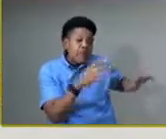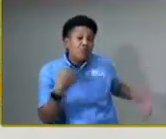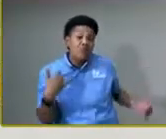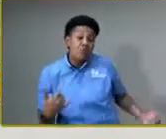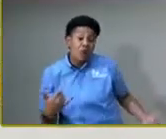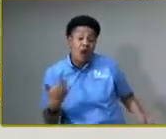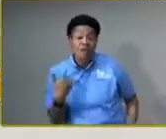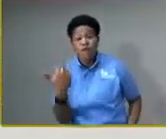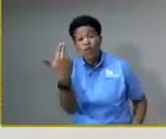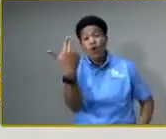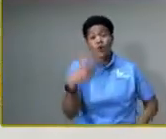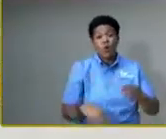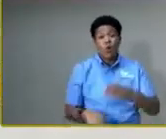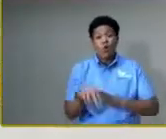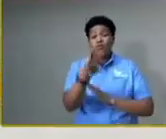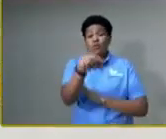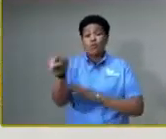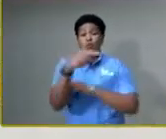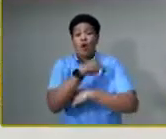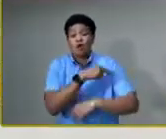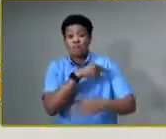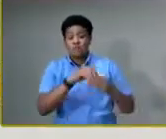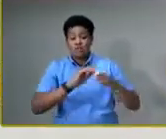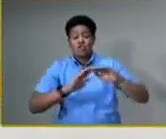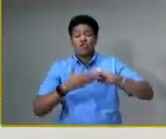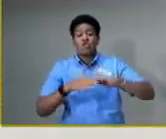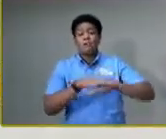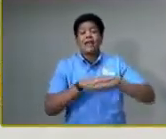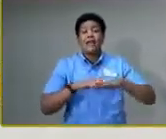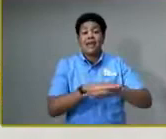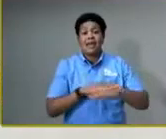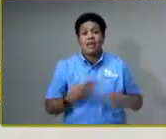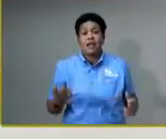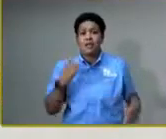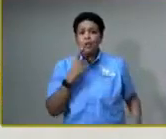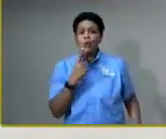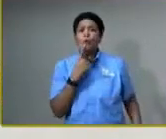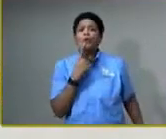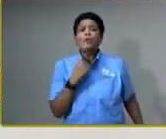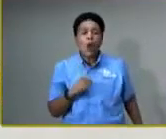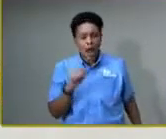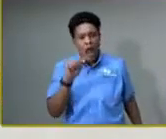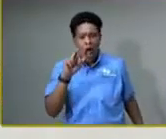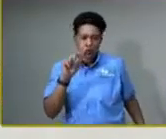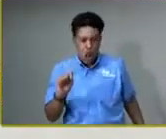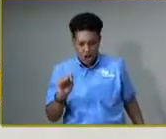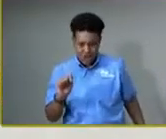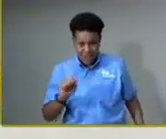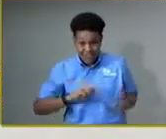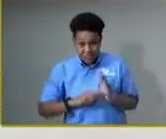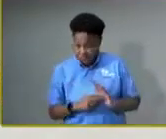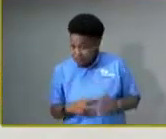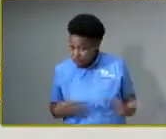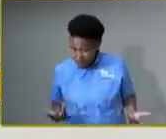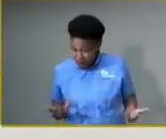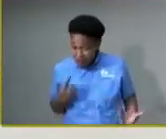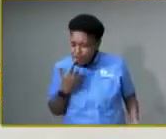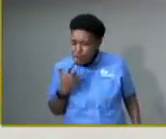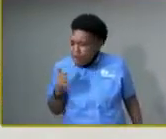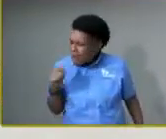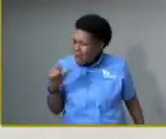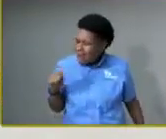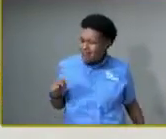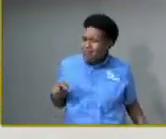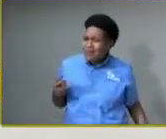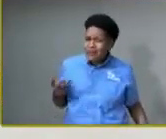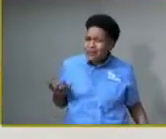13 of 22 hospitals across the island at the red alert phase, which means